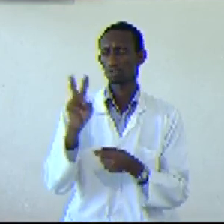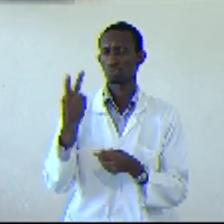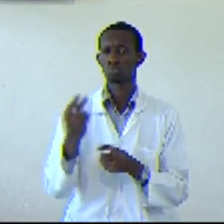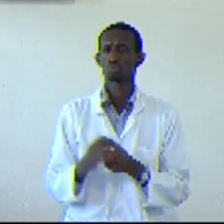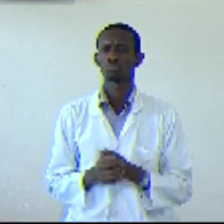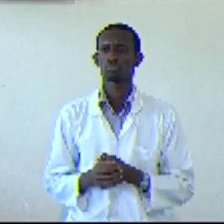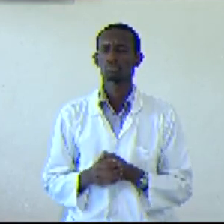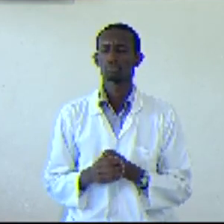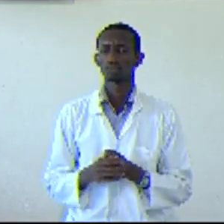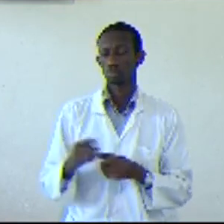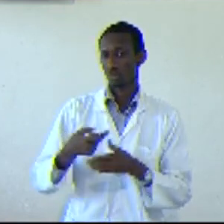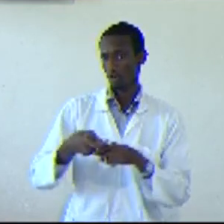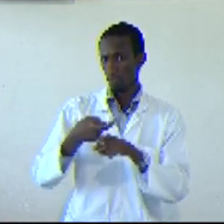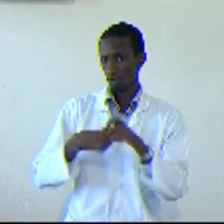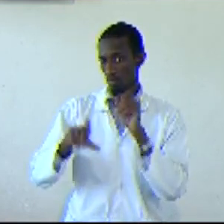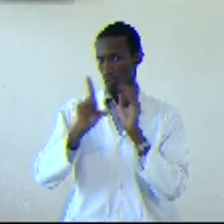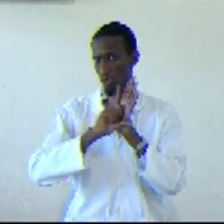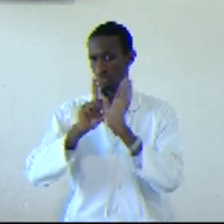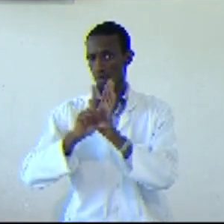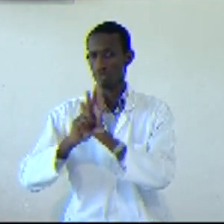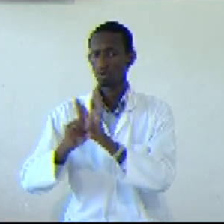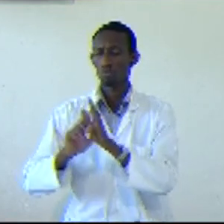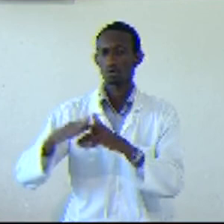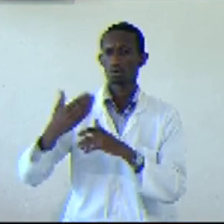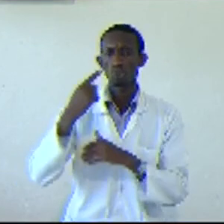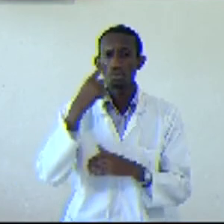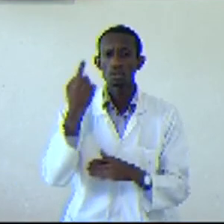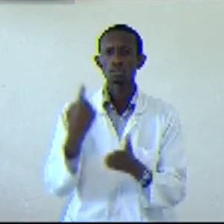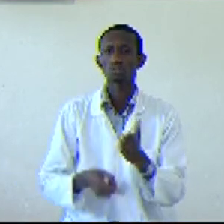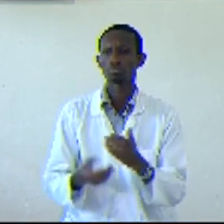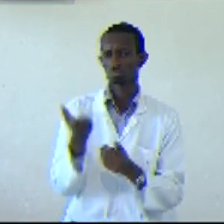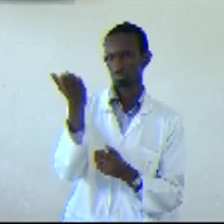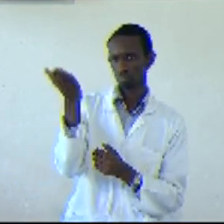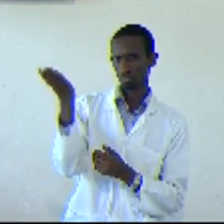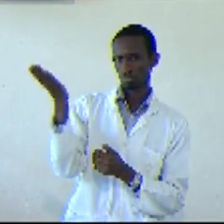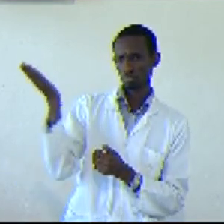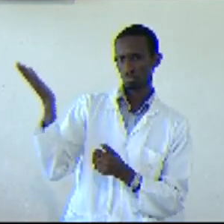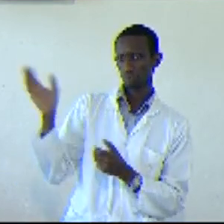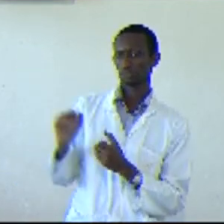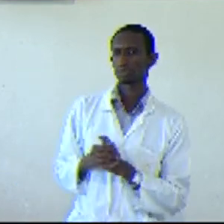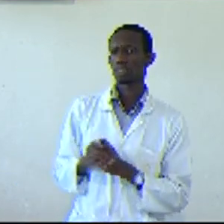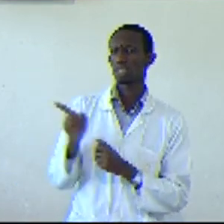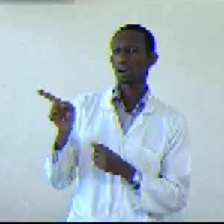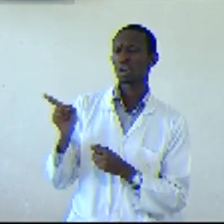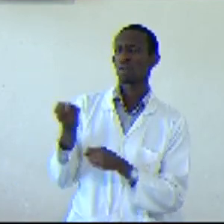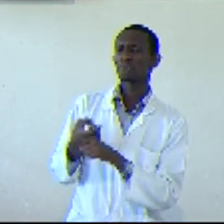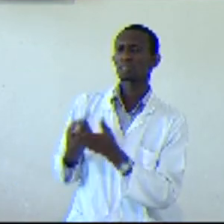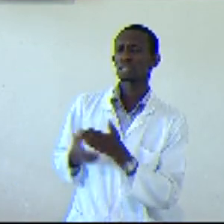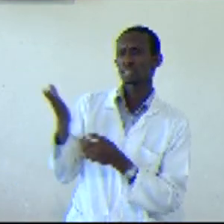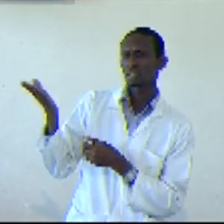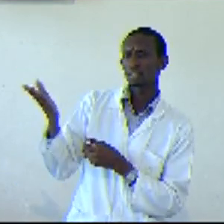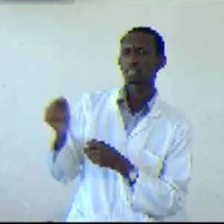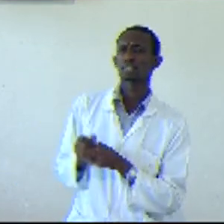the law for conservation of linear momentum, what we have is this expression. So what we have by this side is